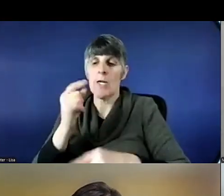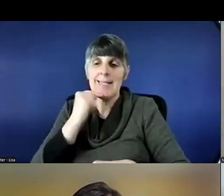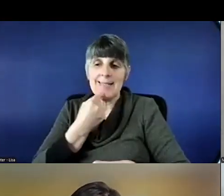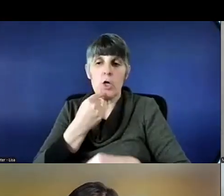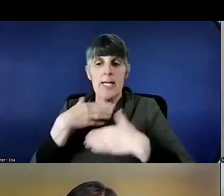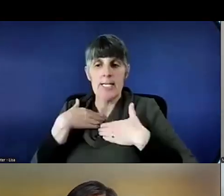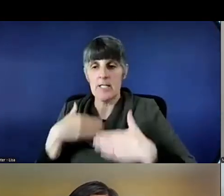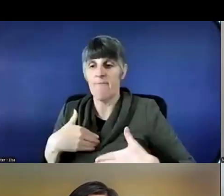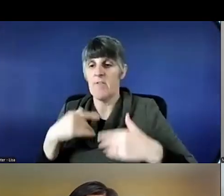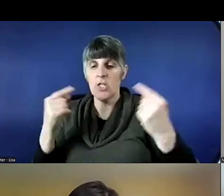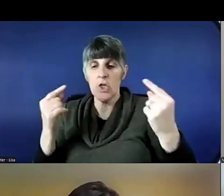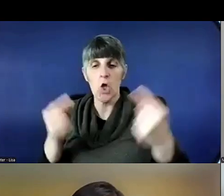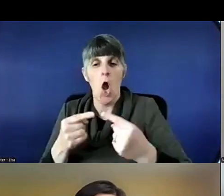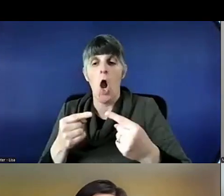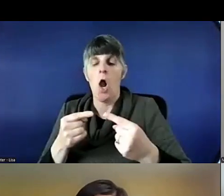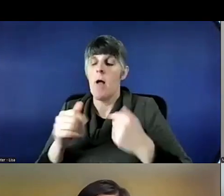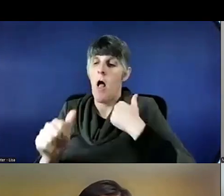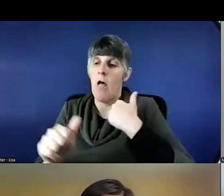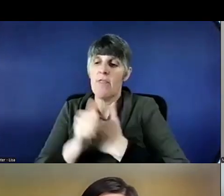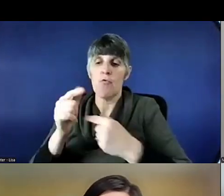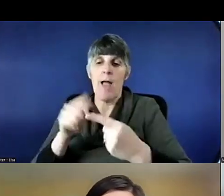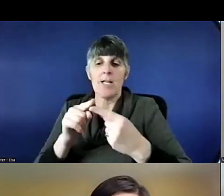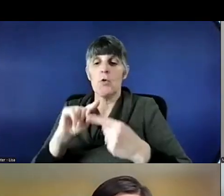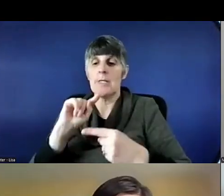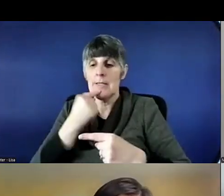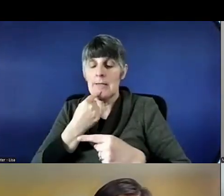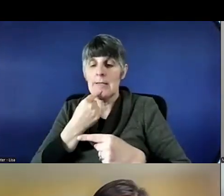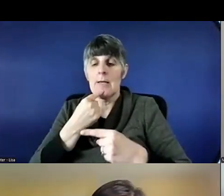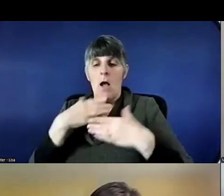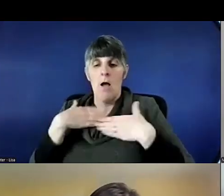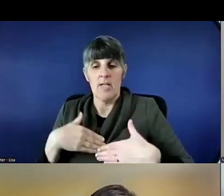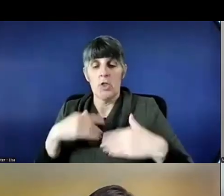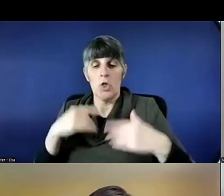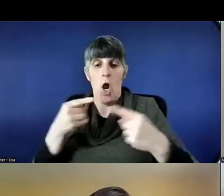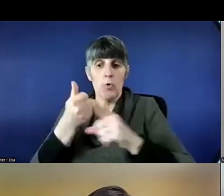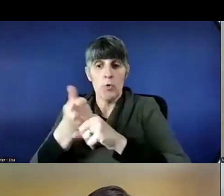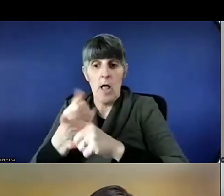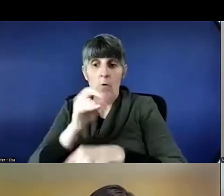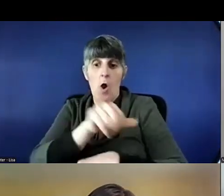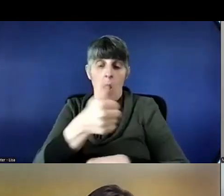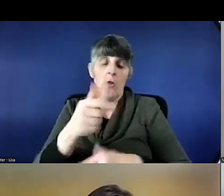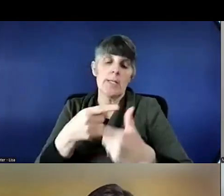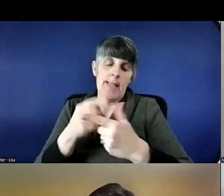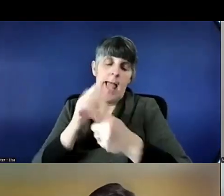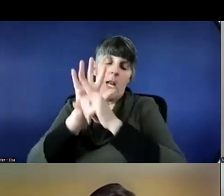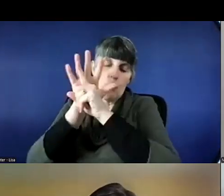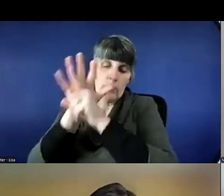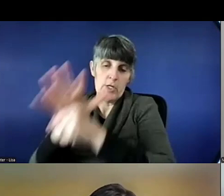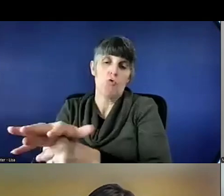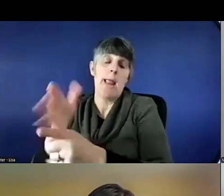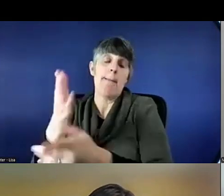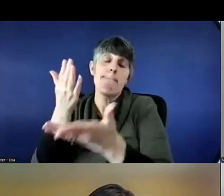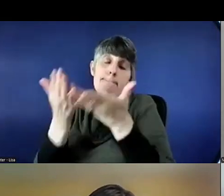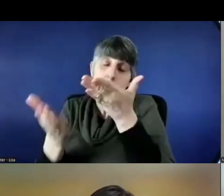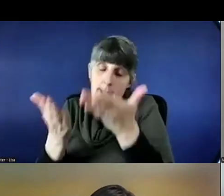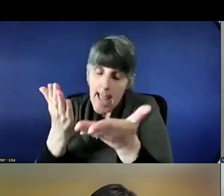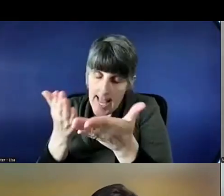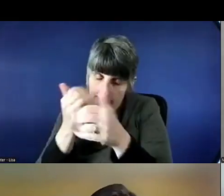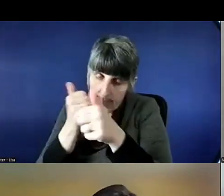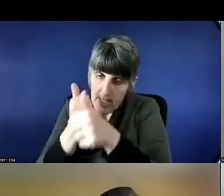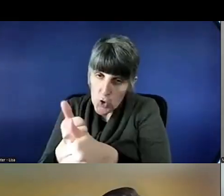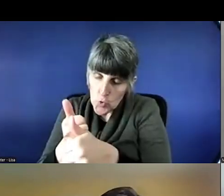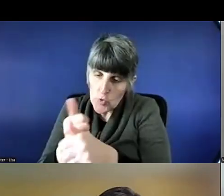physical harm, a threat to imminent serious physical harm to self or others, then a physical restraint may be used, but